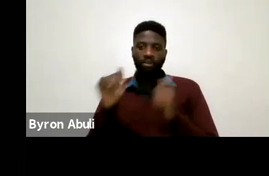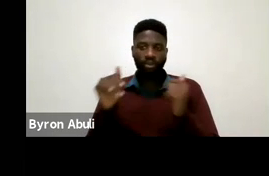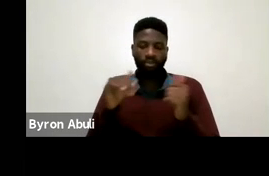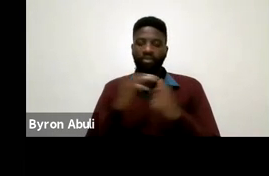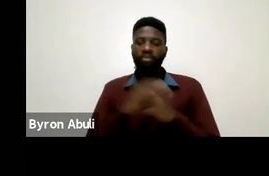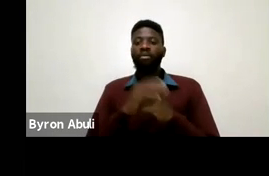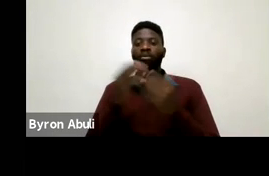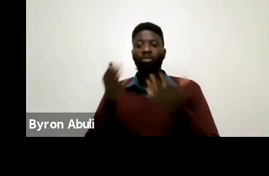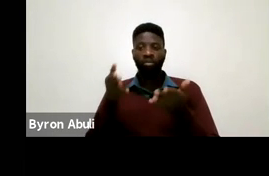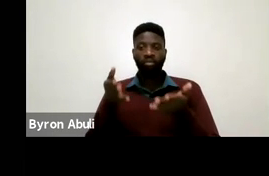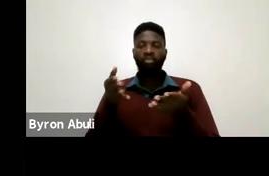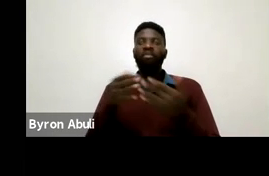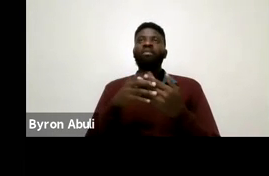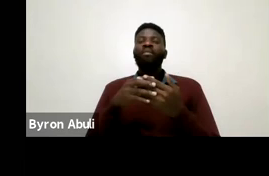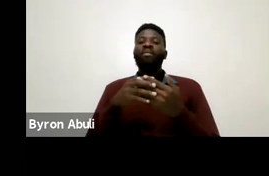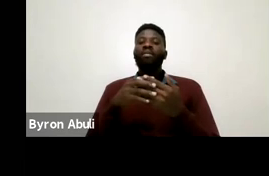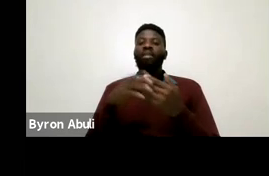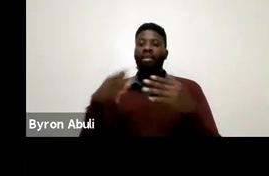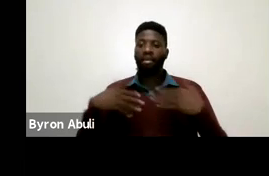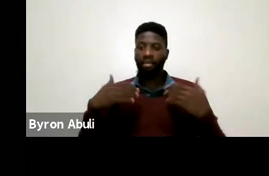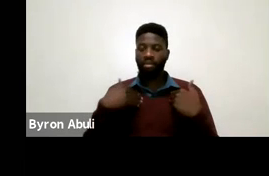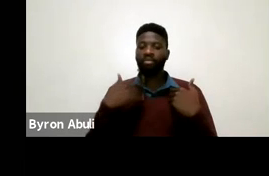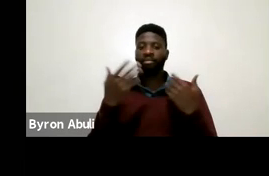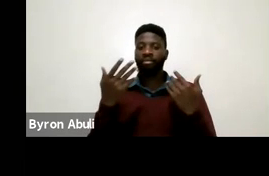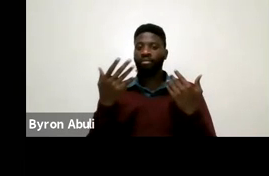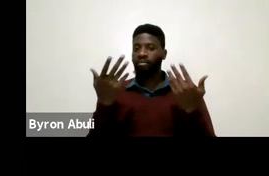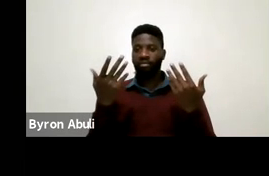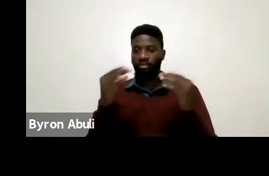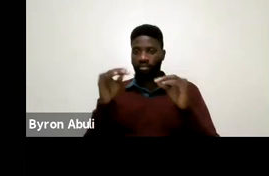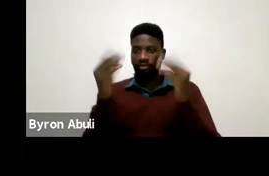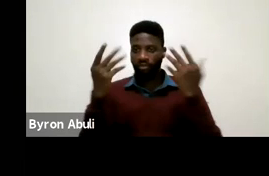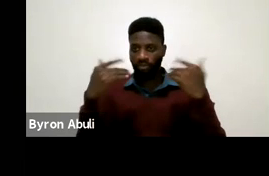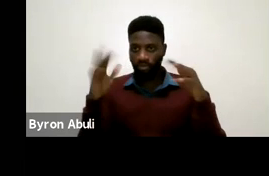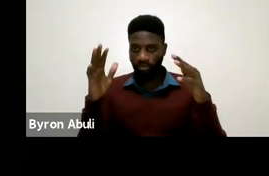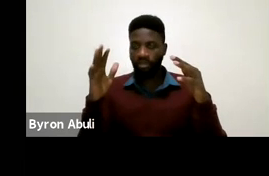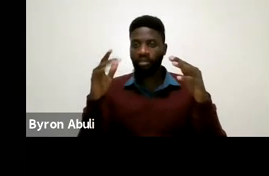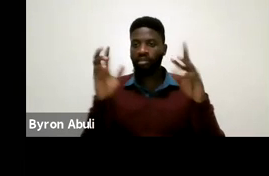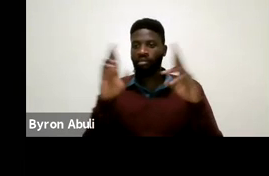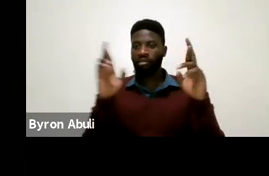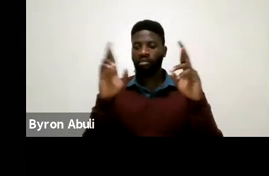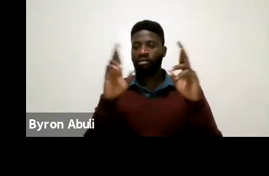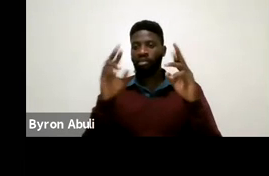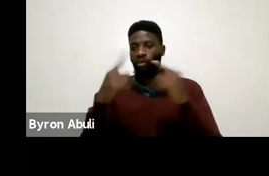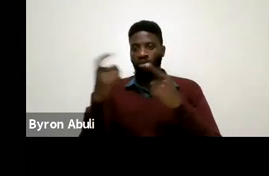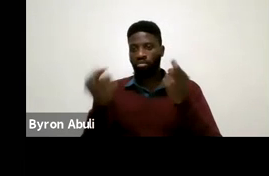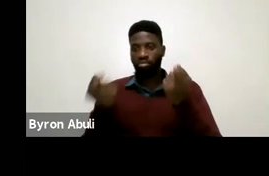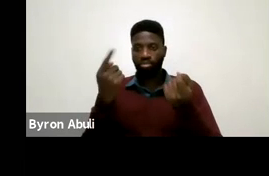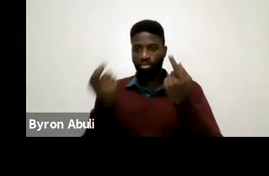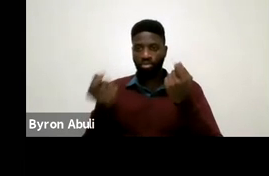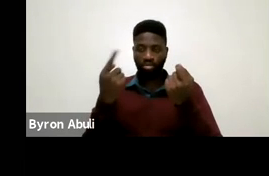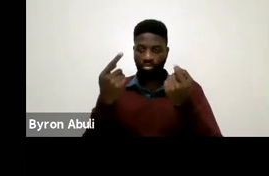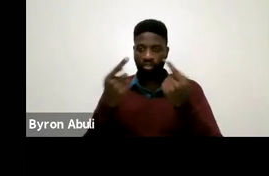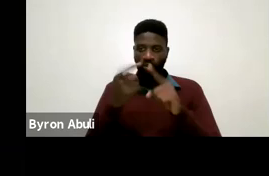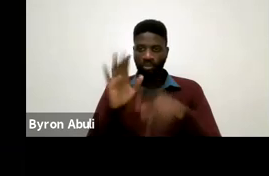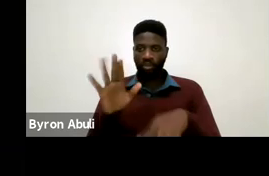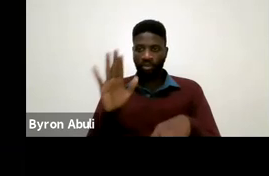for today, I'm glad this is the much we needed to cover, but now I'm ready to take up the questions from your